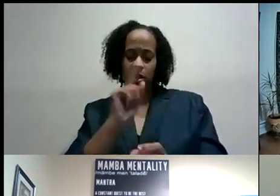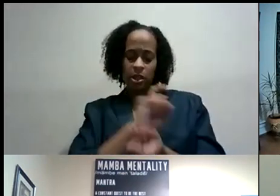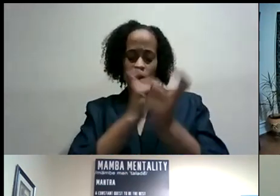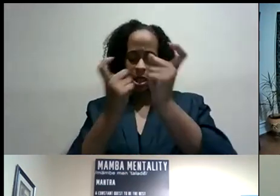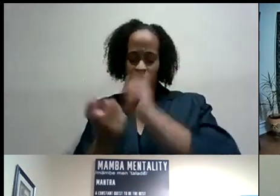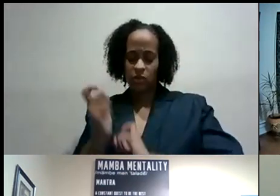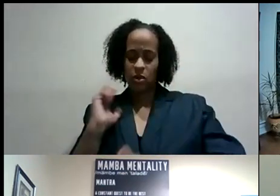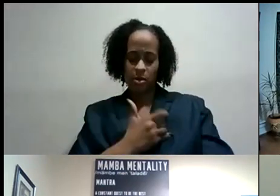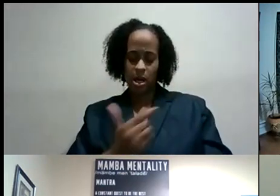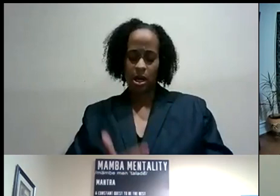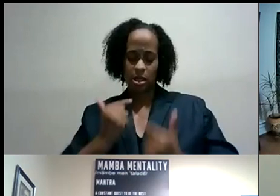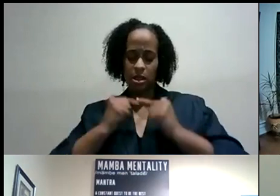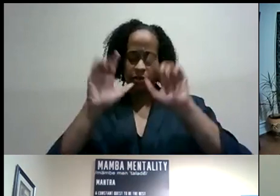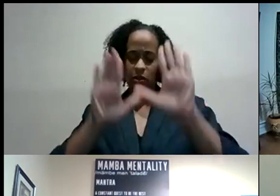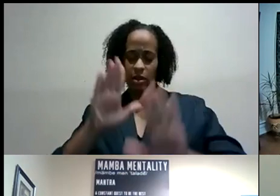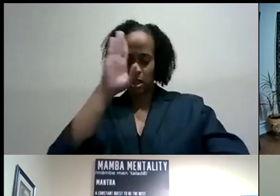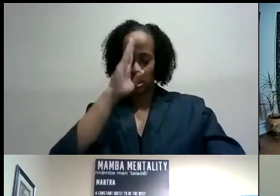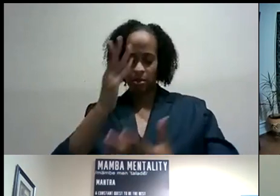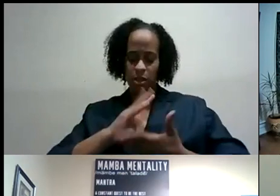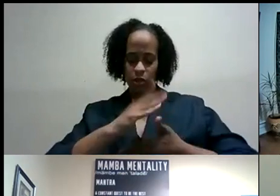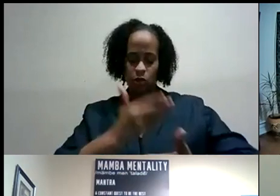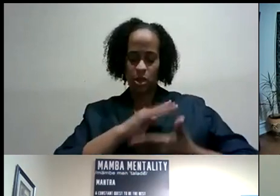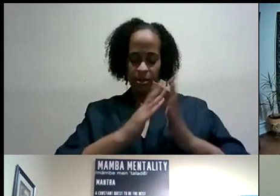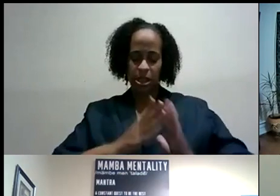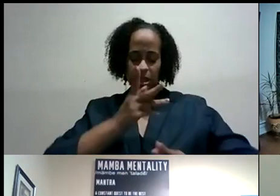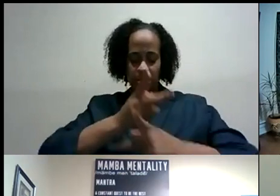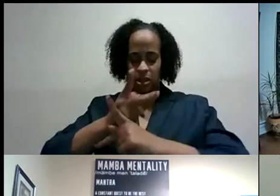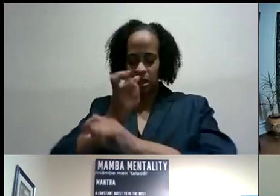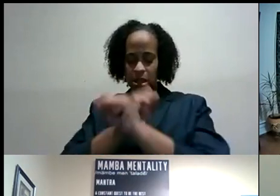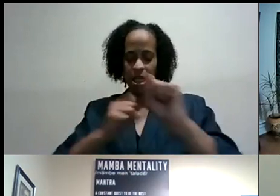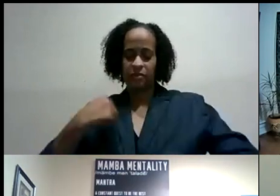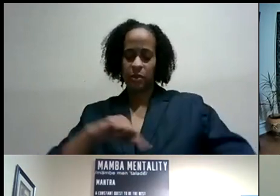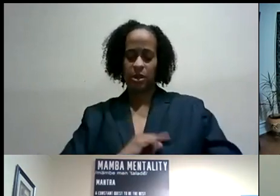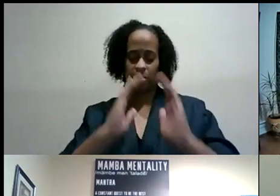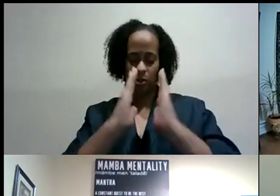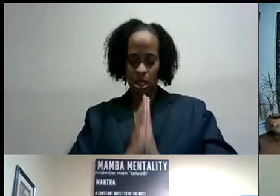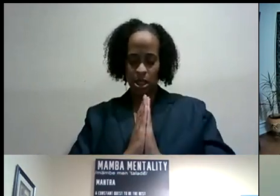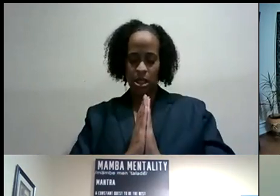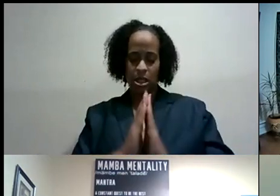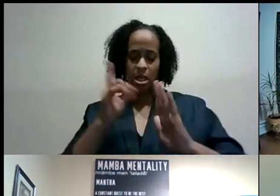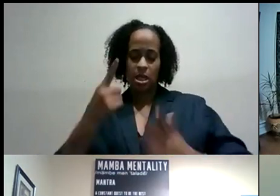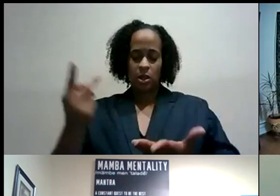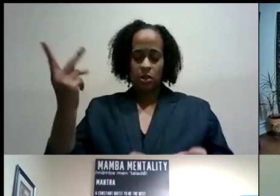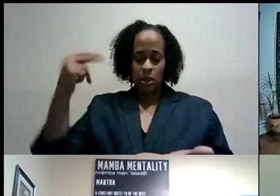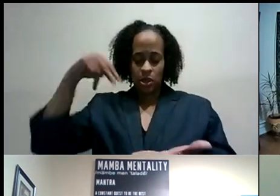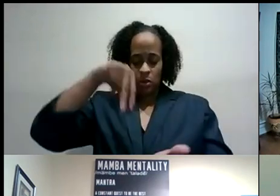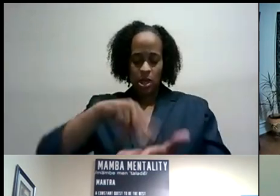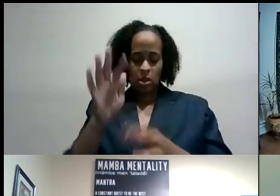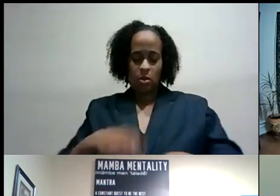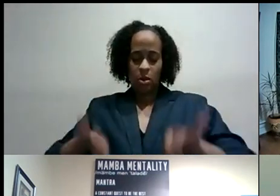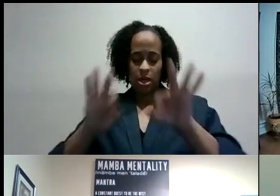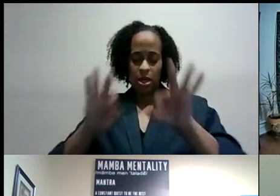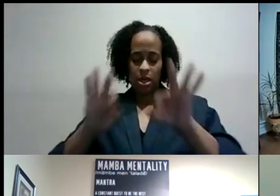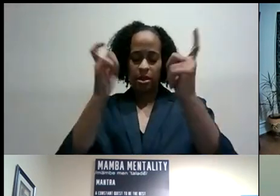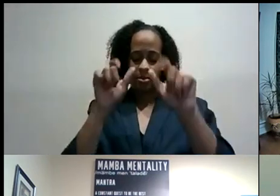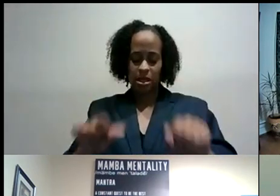our life, oh great God, and bring us joy and peace. Keep us safe, we pray. And even as the resurrection, the world celebrates the